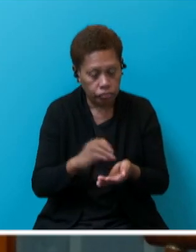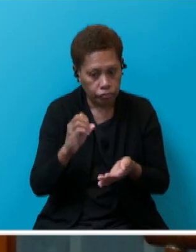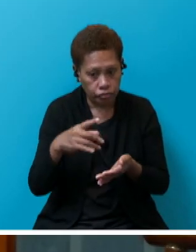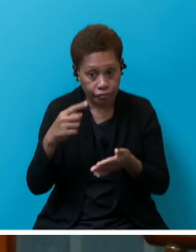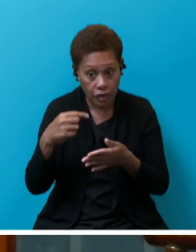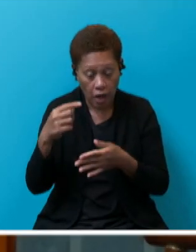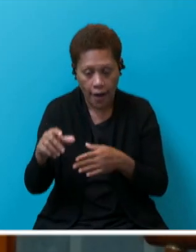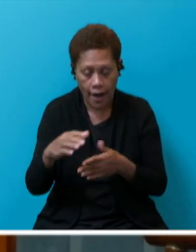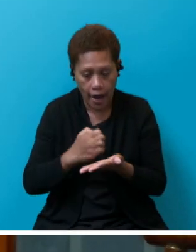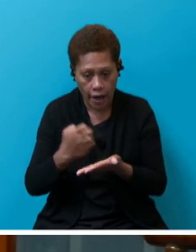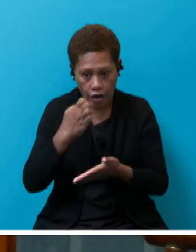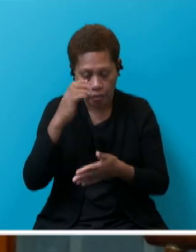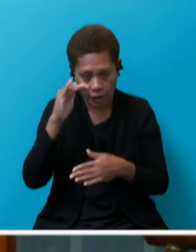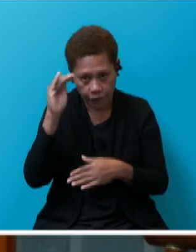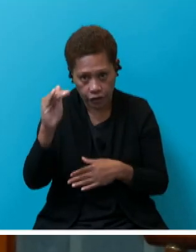economic future.